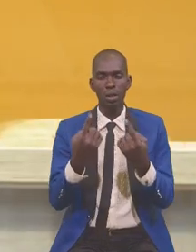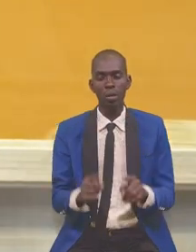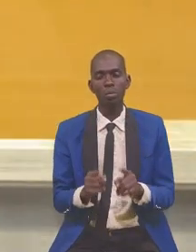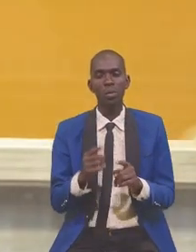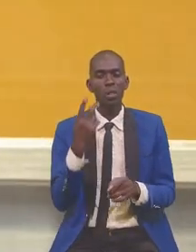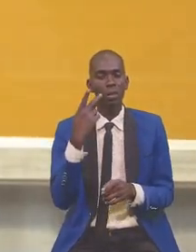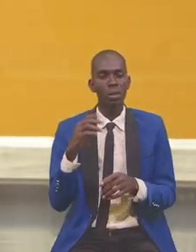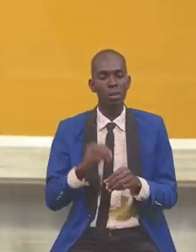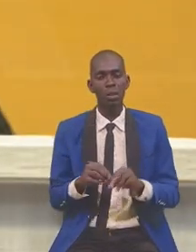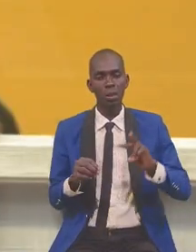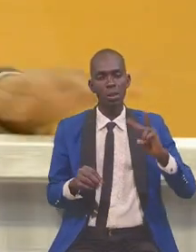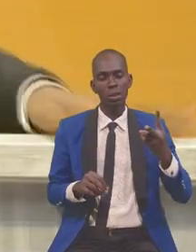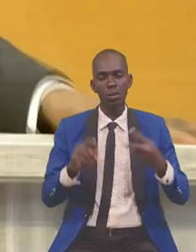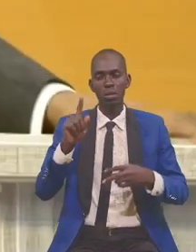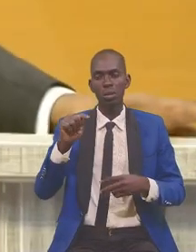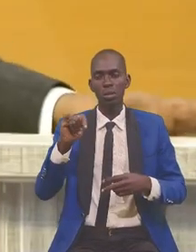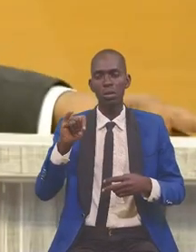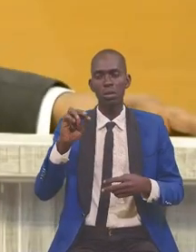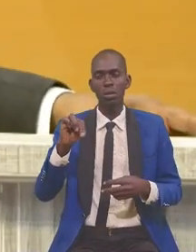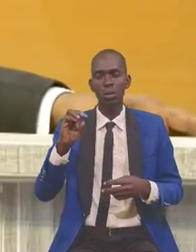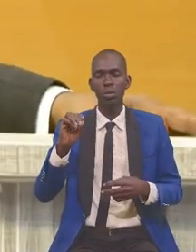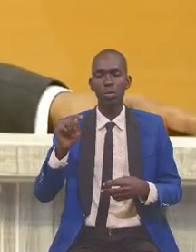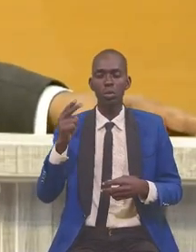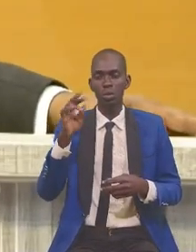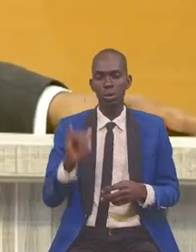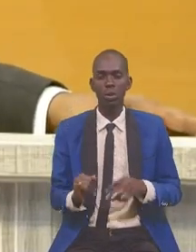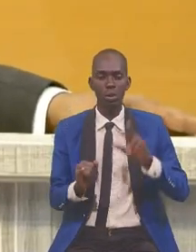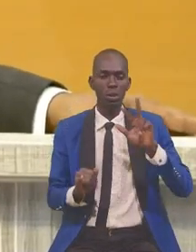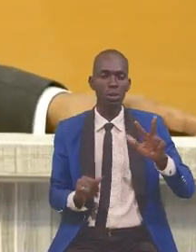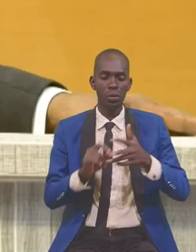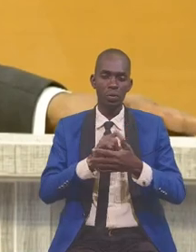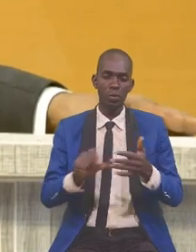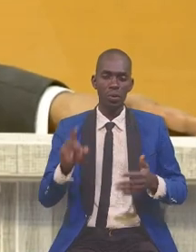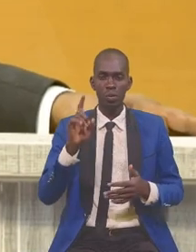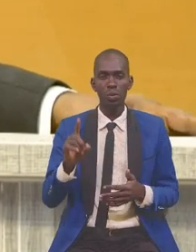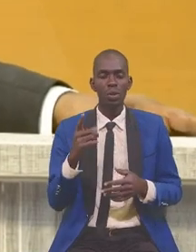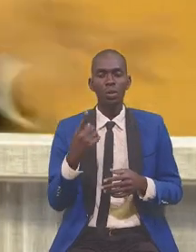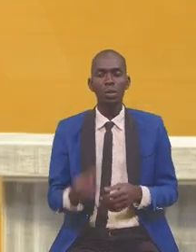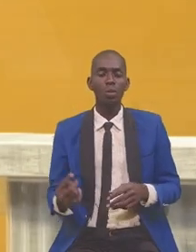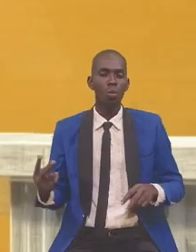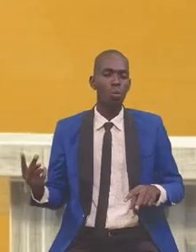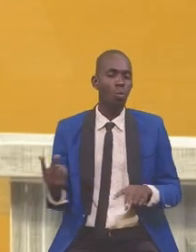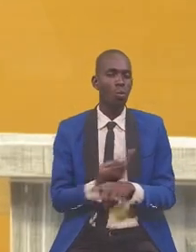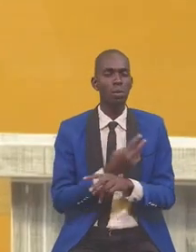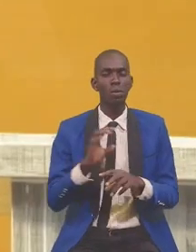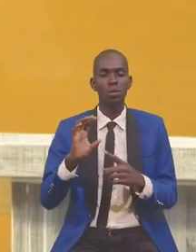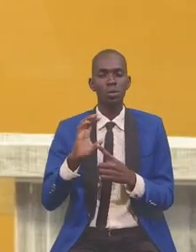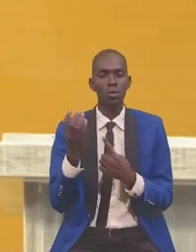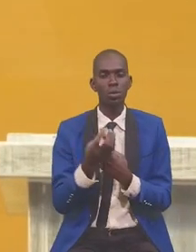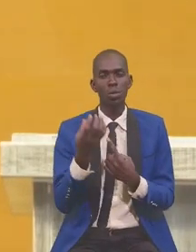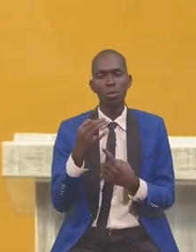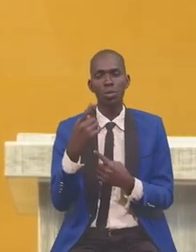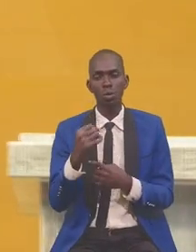2 Timothy chapter 3, and we're reading from verse 1. The worsening condition of the world. And it